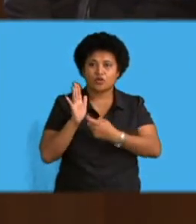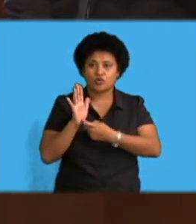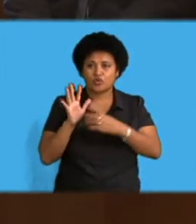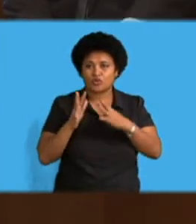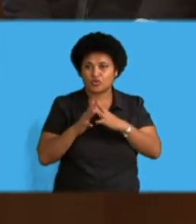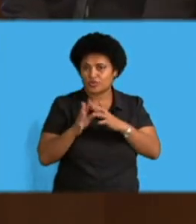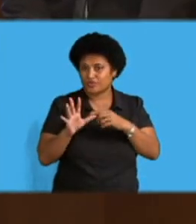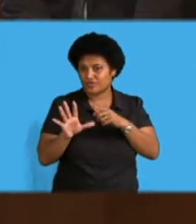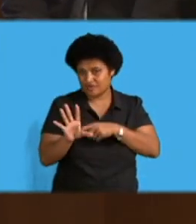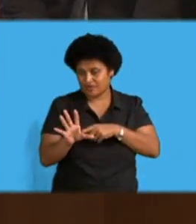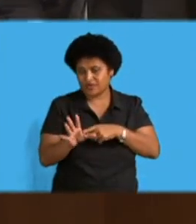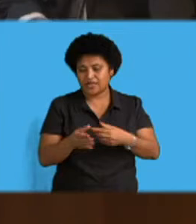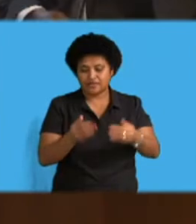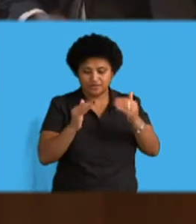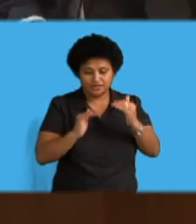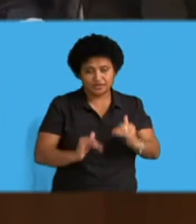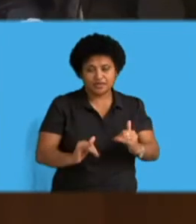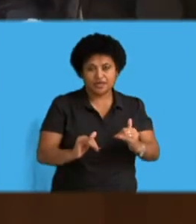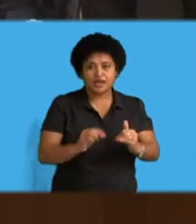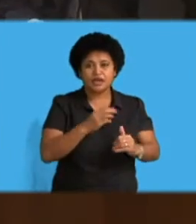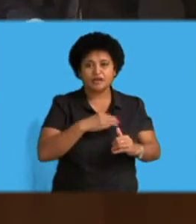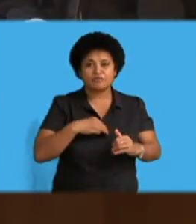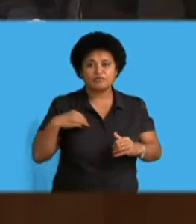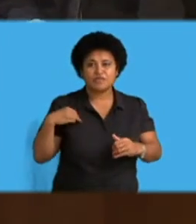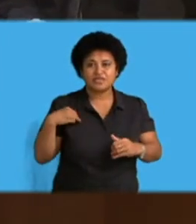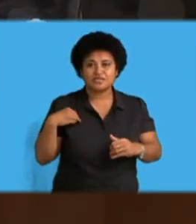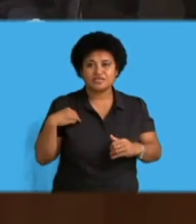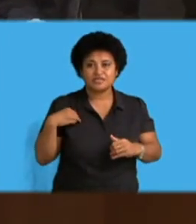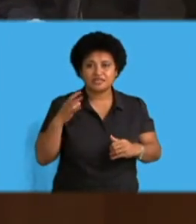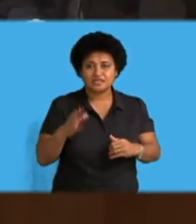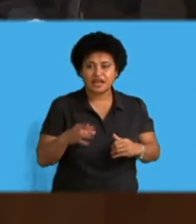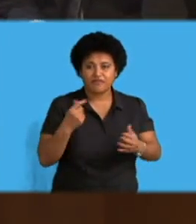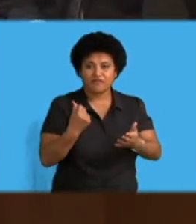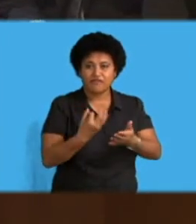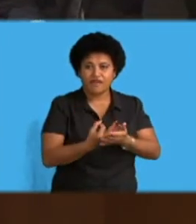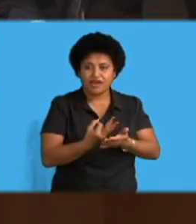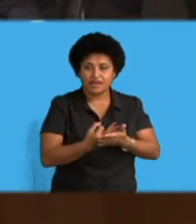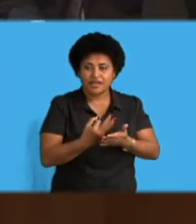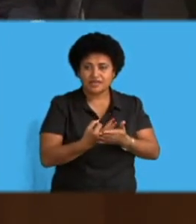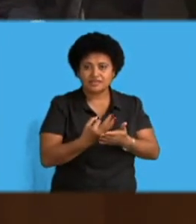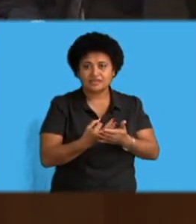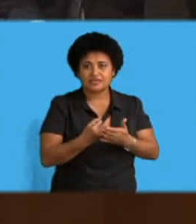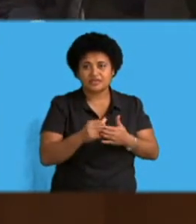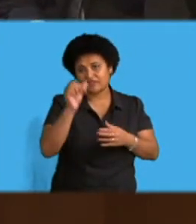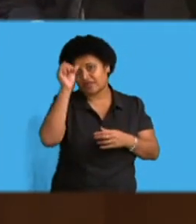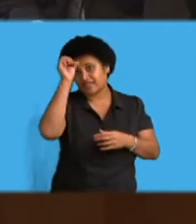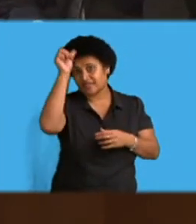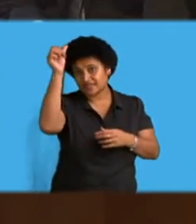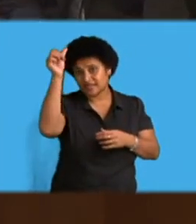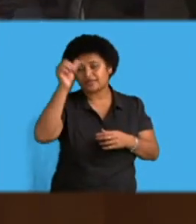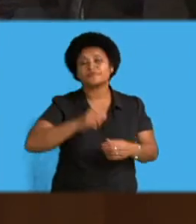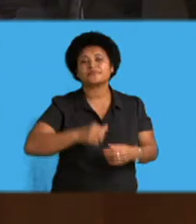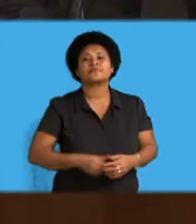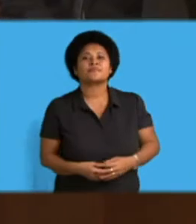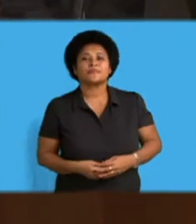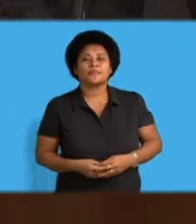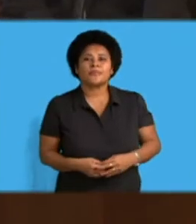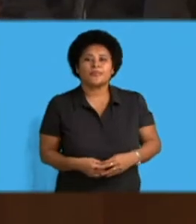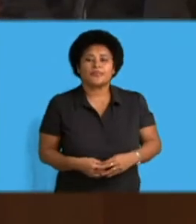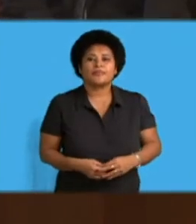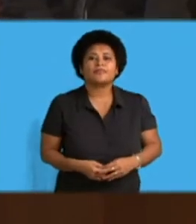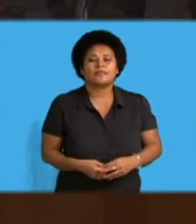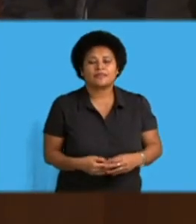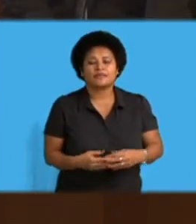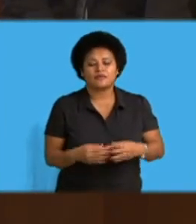of the Ministry of Finance for India, who is filling in for Minister of Finance Arun Jaitley, Mr.